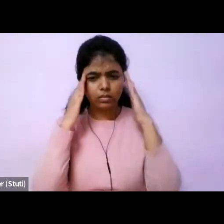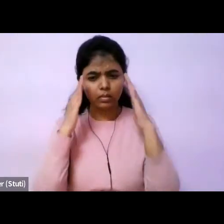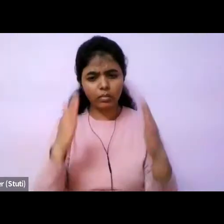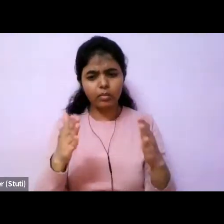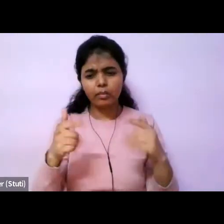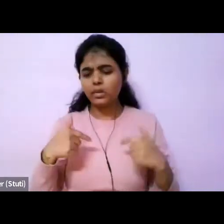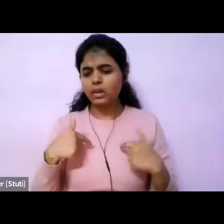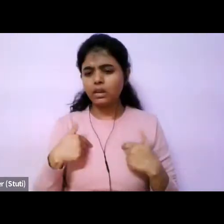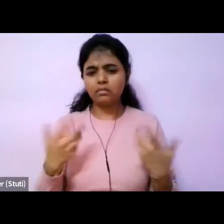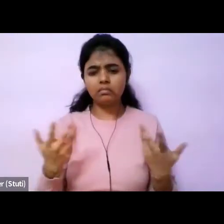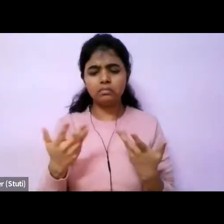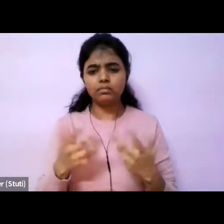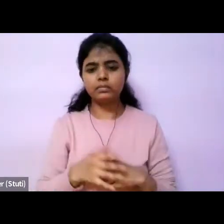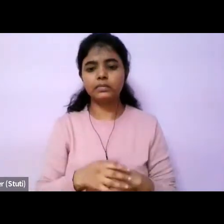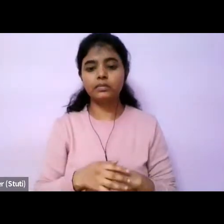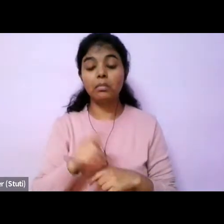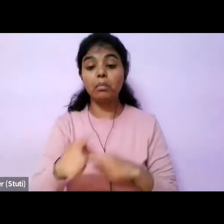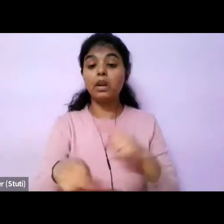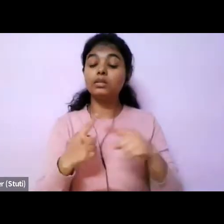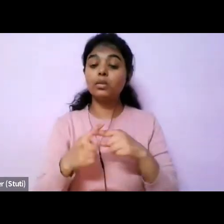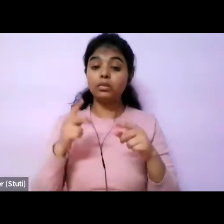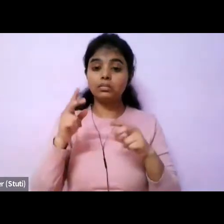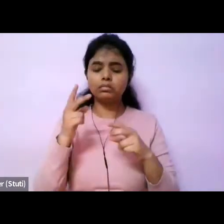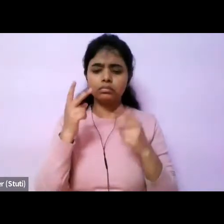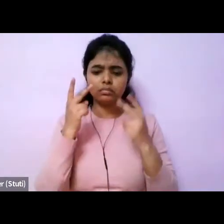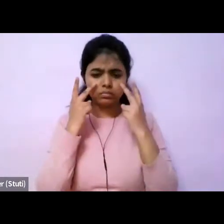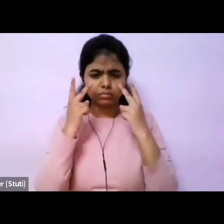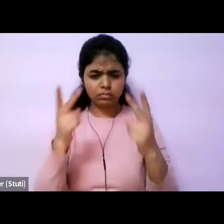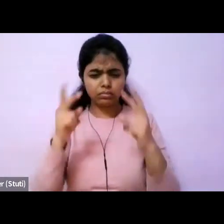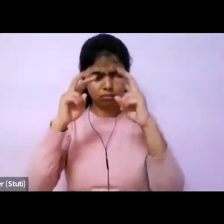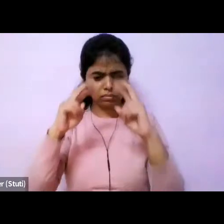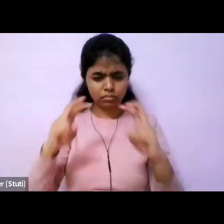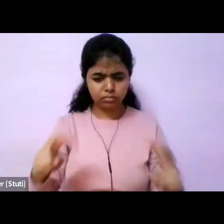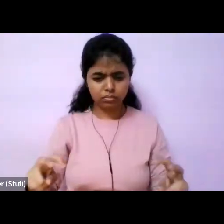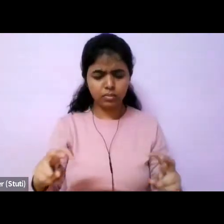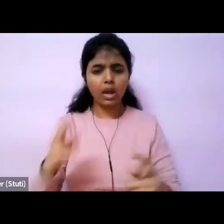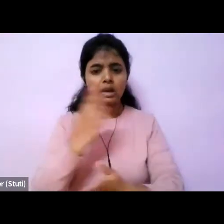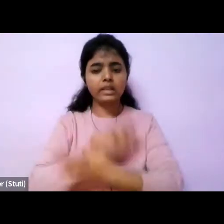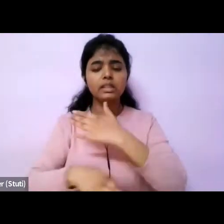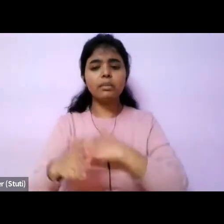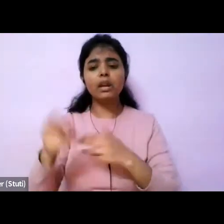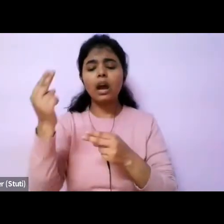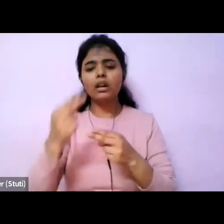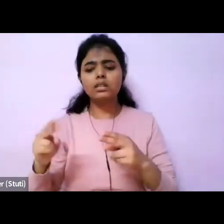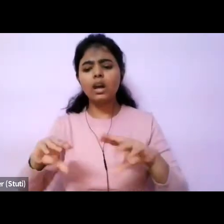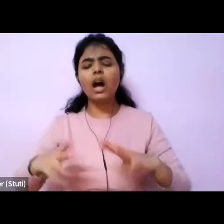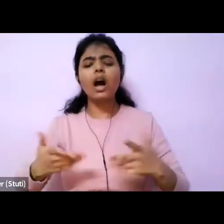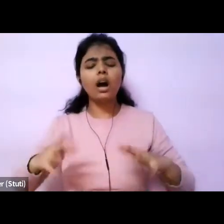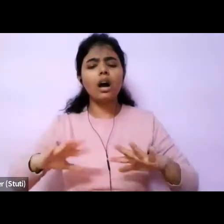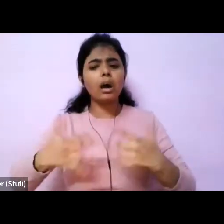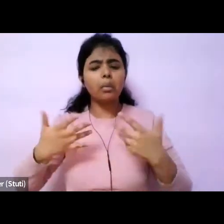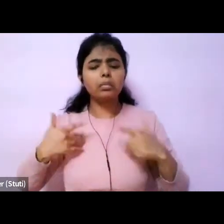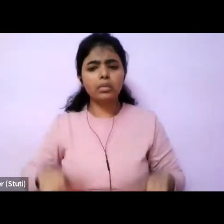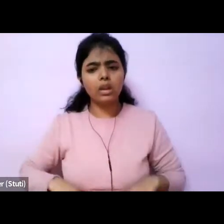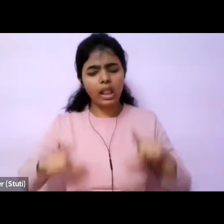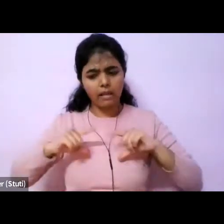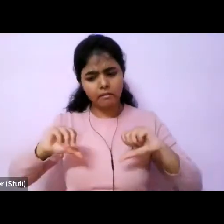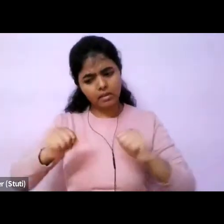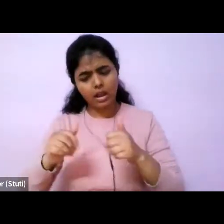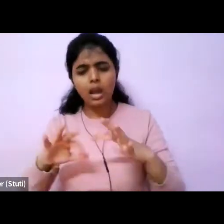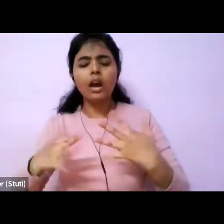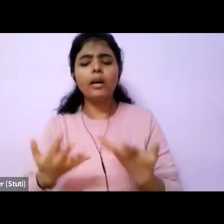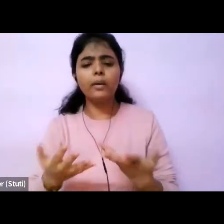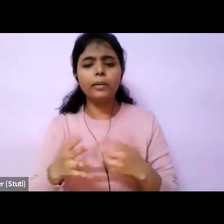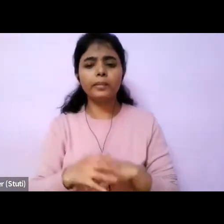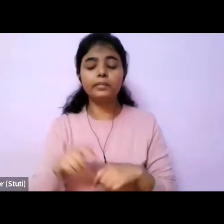art educator and explore the ways we can ensure the survival of disability arts. So I would say